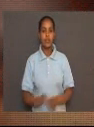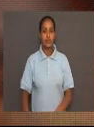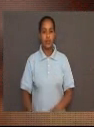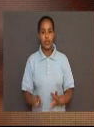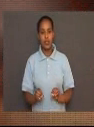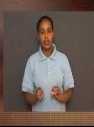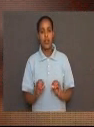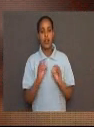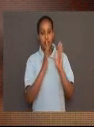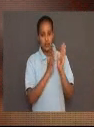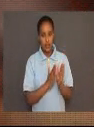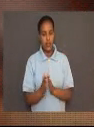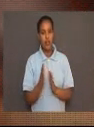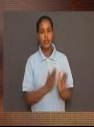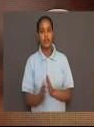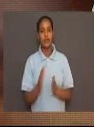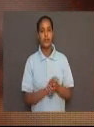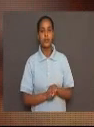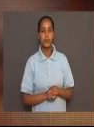Students, let's get ready.